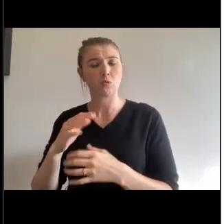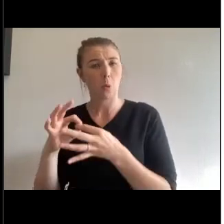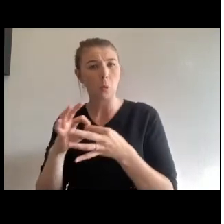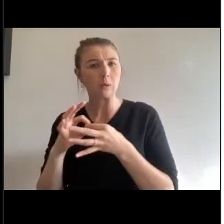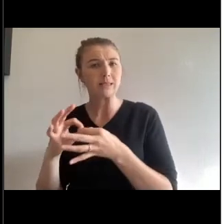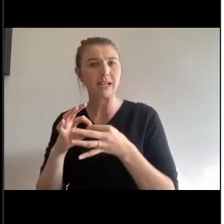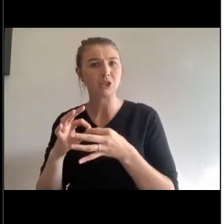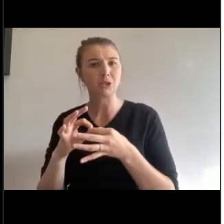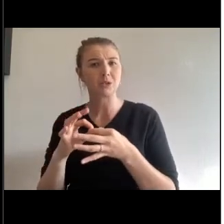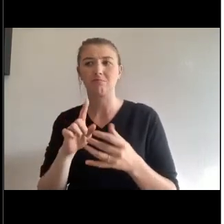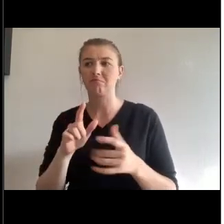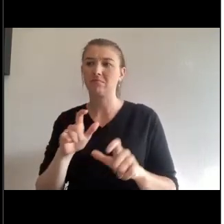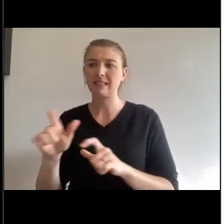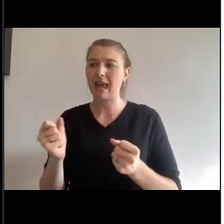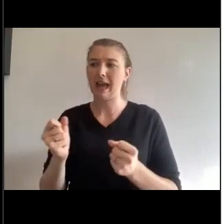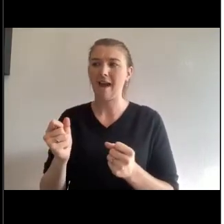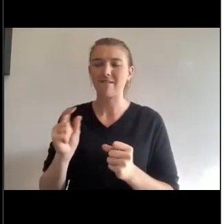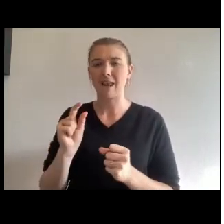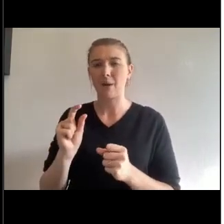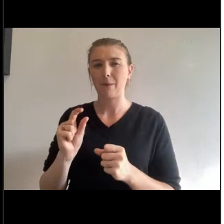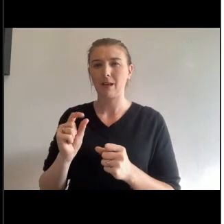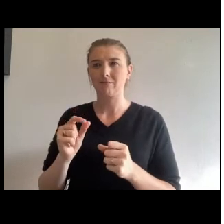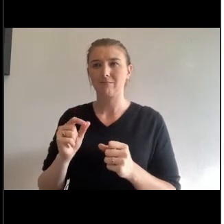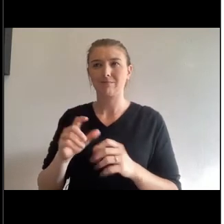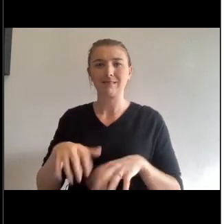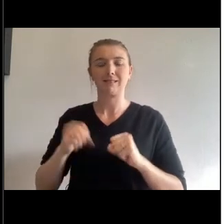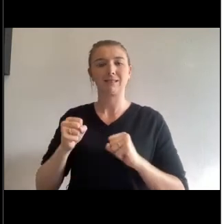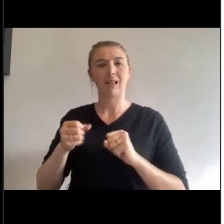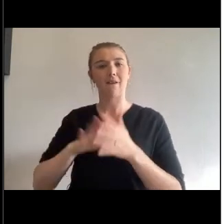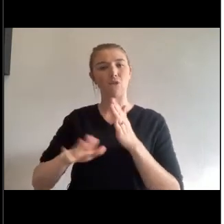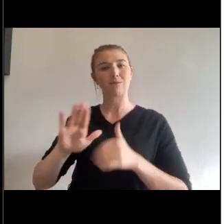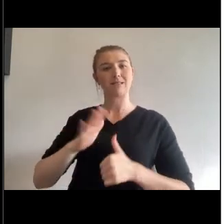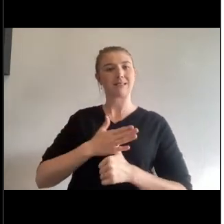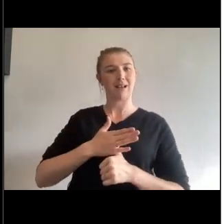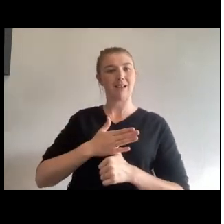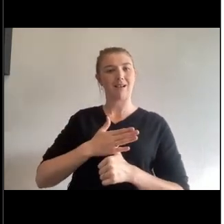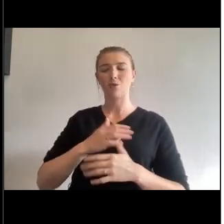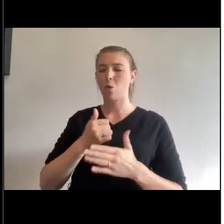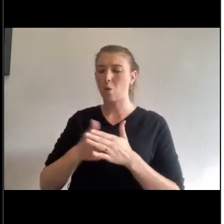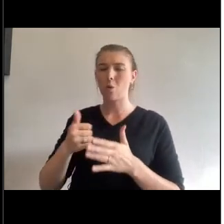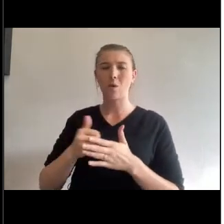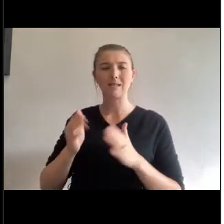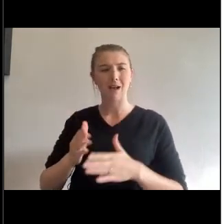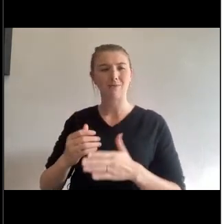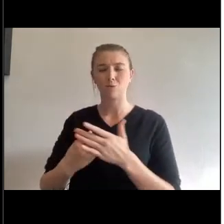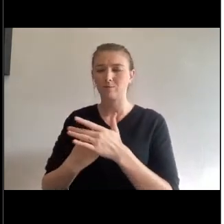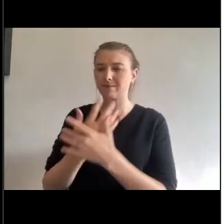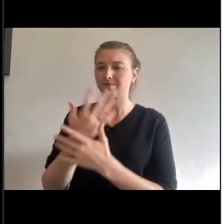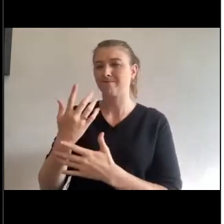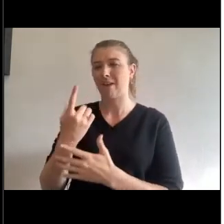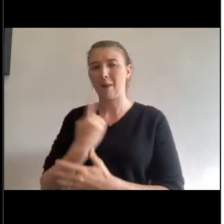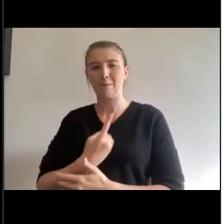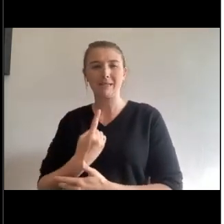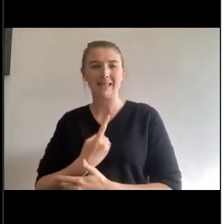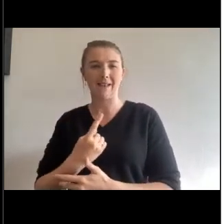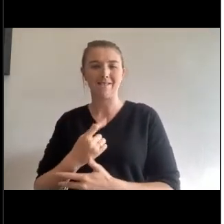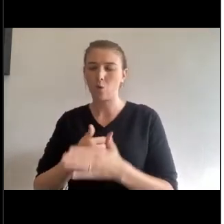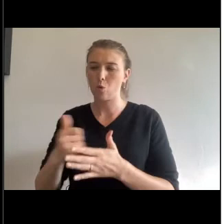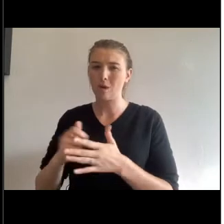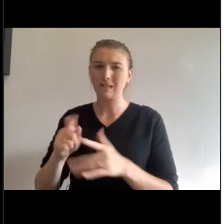was talking about earlier. You're always developing yourself, and you're always trying to belong somewhere. And this